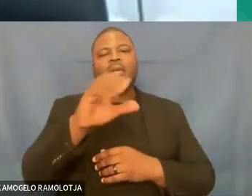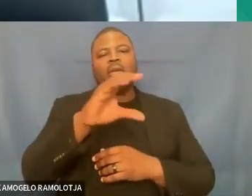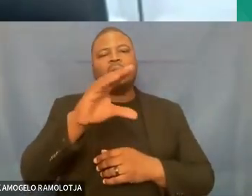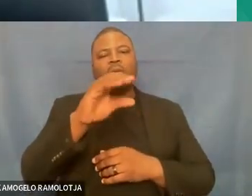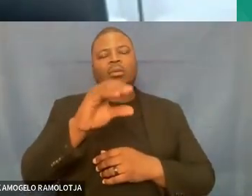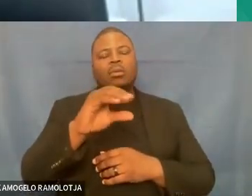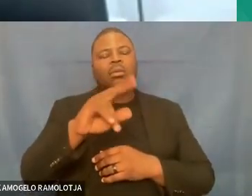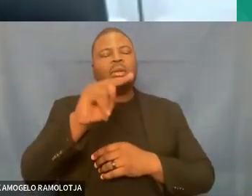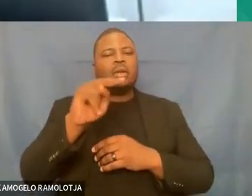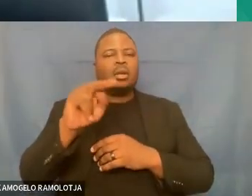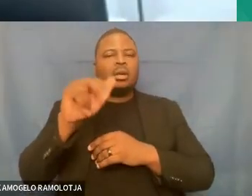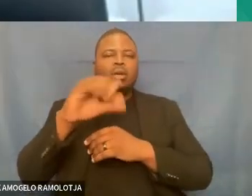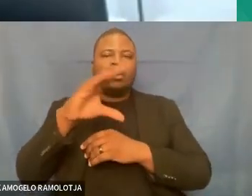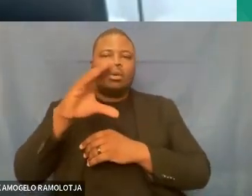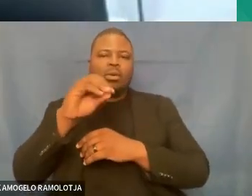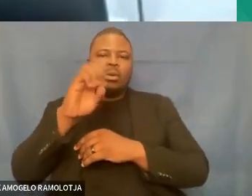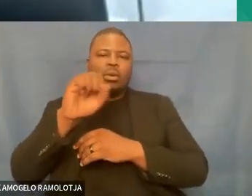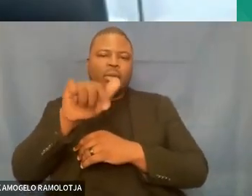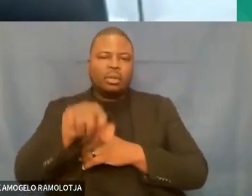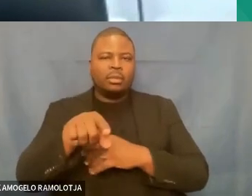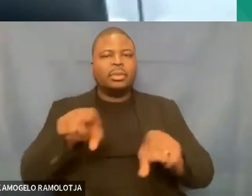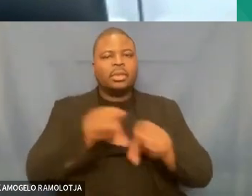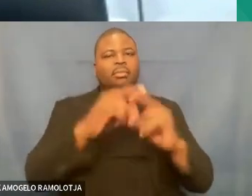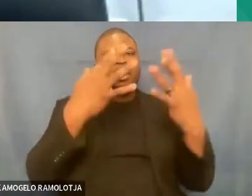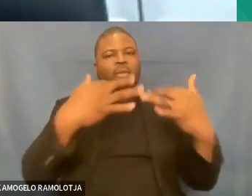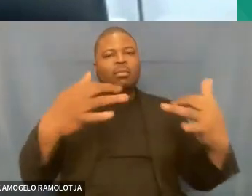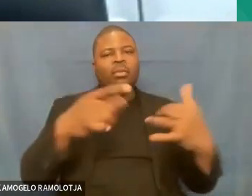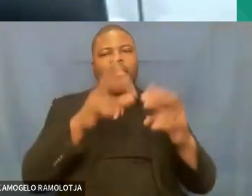you, colleagues, for being my audience.